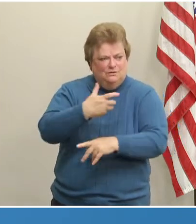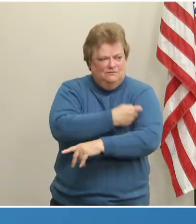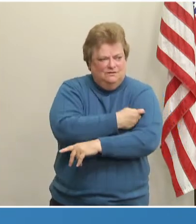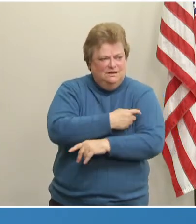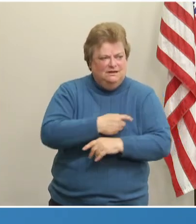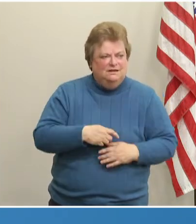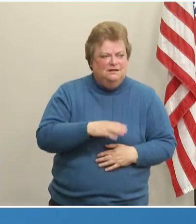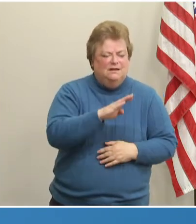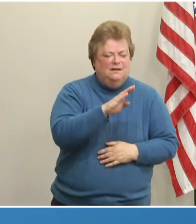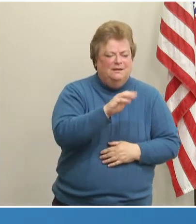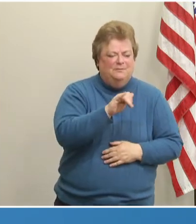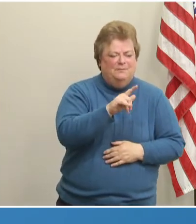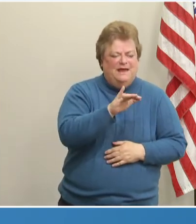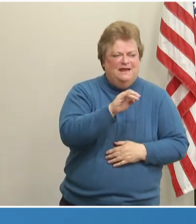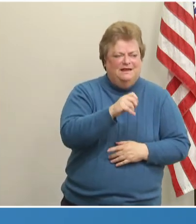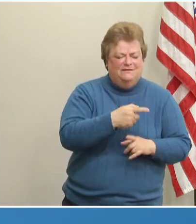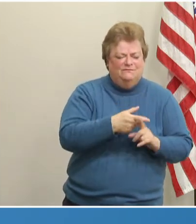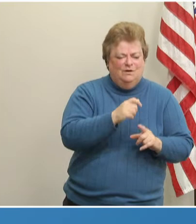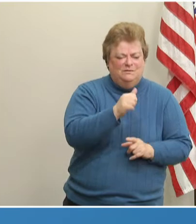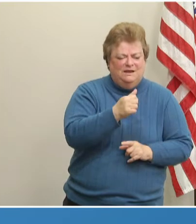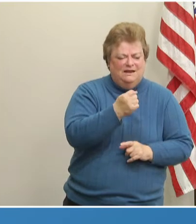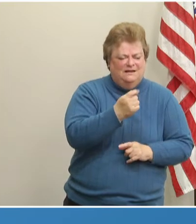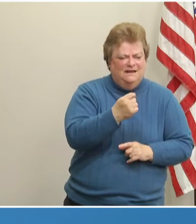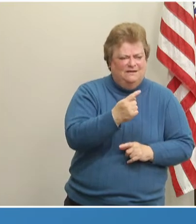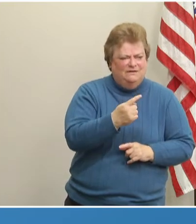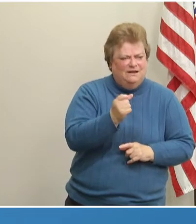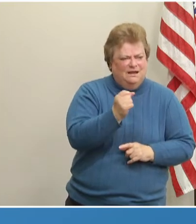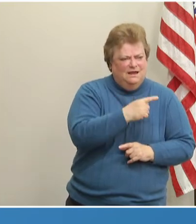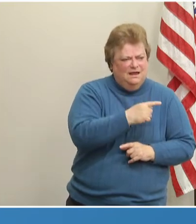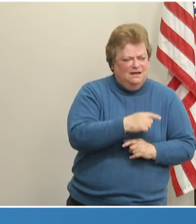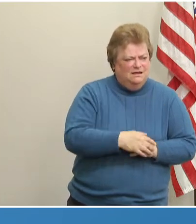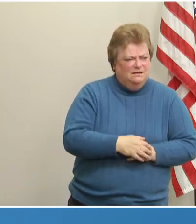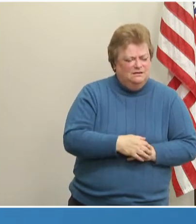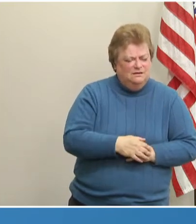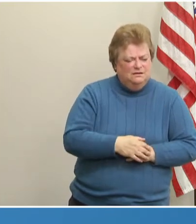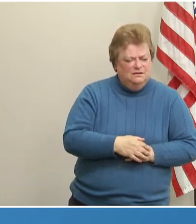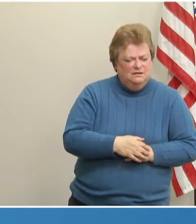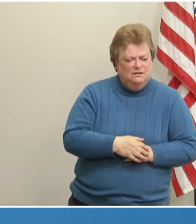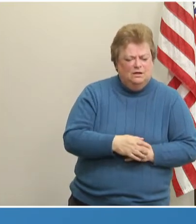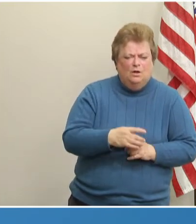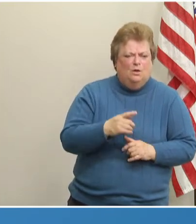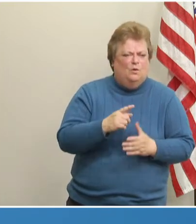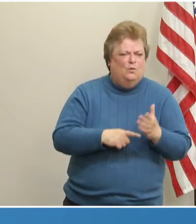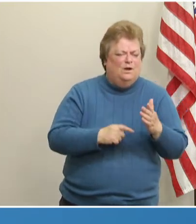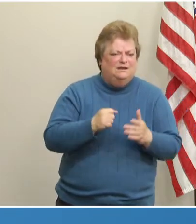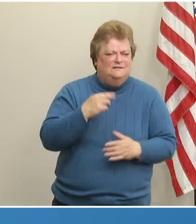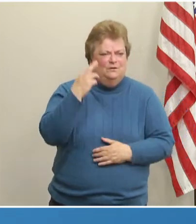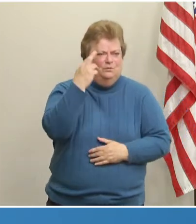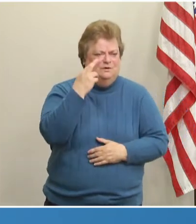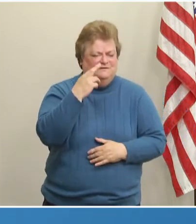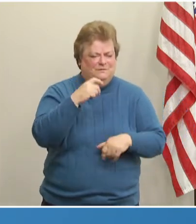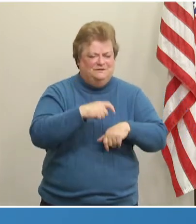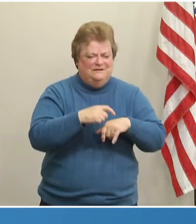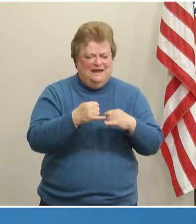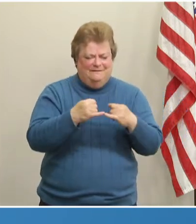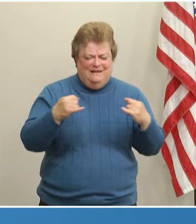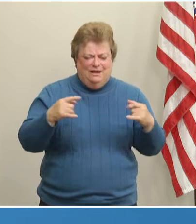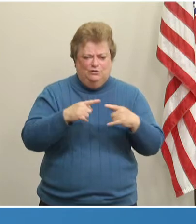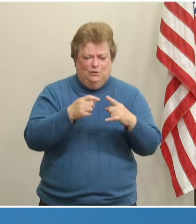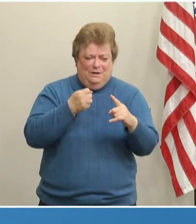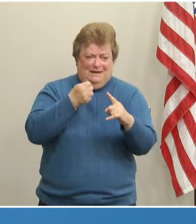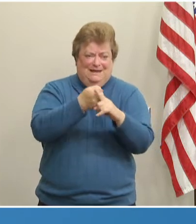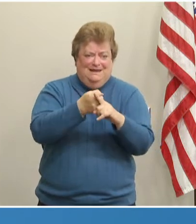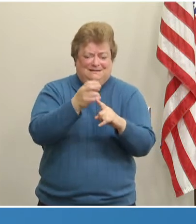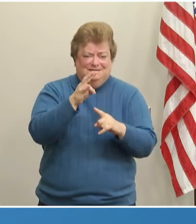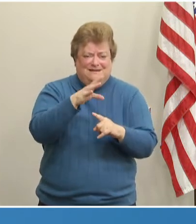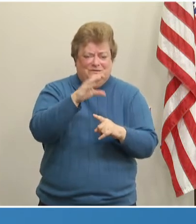This is Bailey with 1011 again. What do you think would be a reasonable timeline for hitting that 75%? I mean, just looking